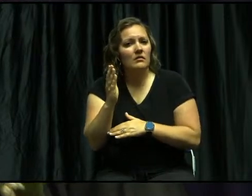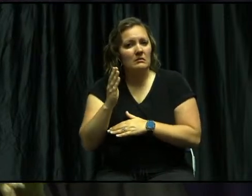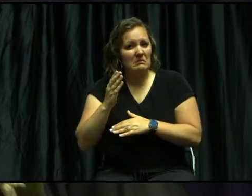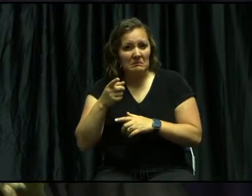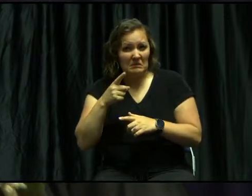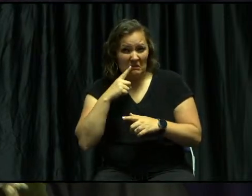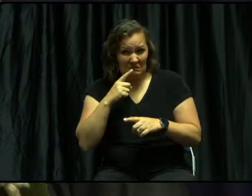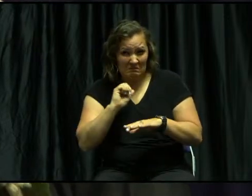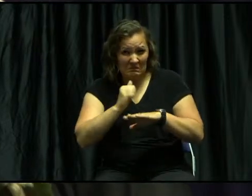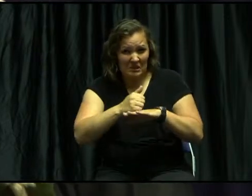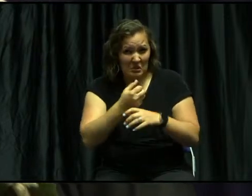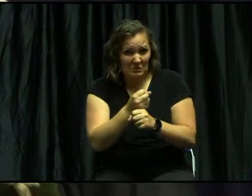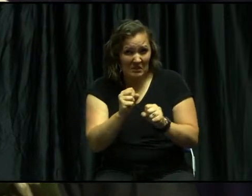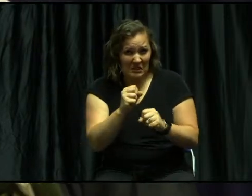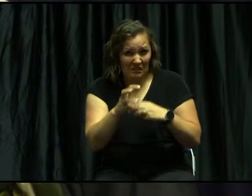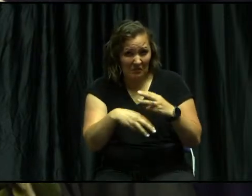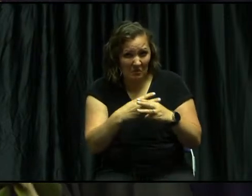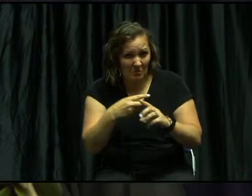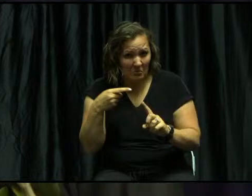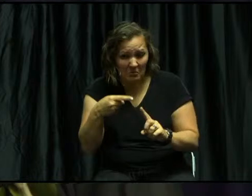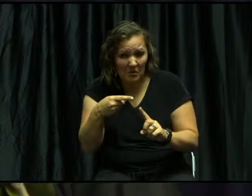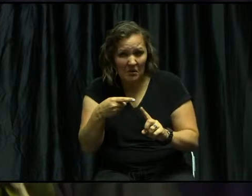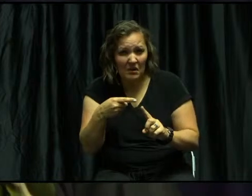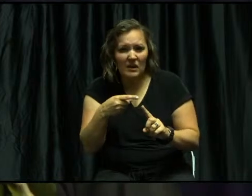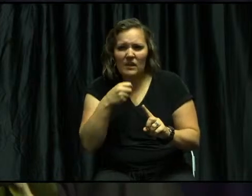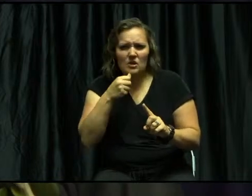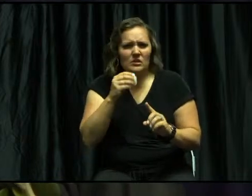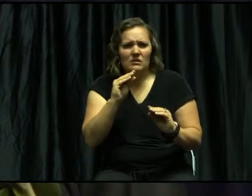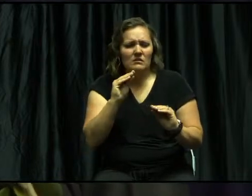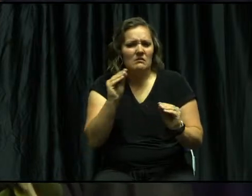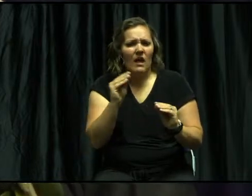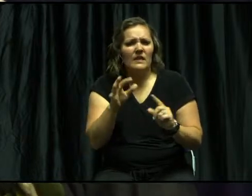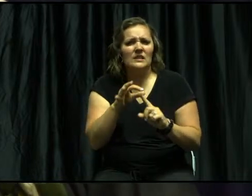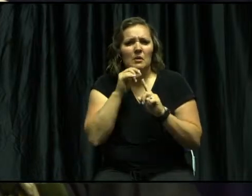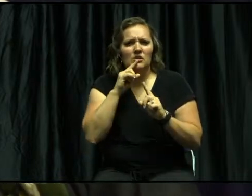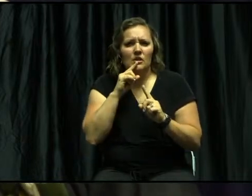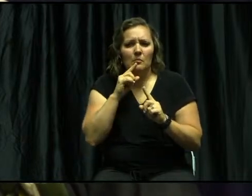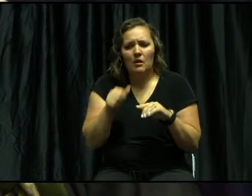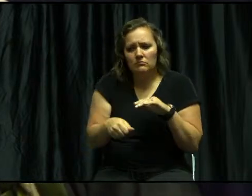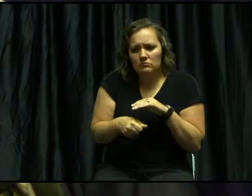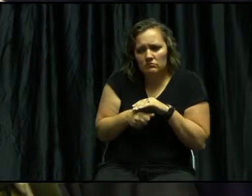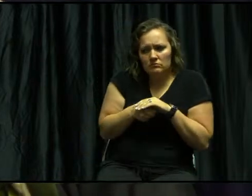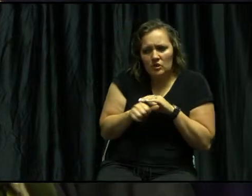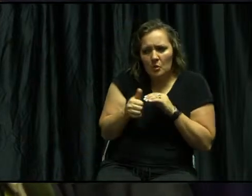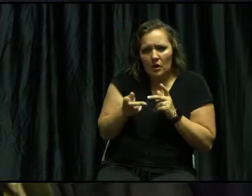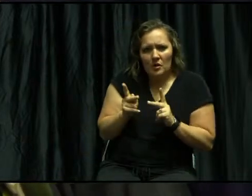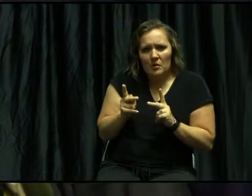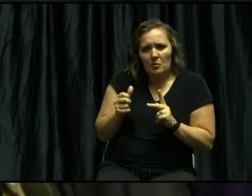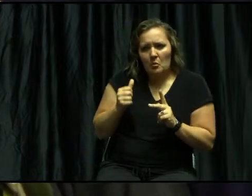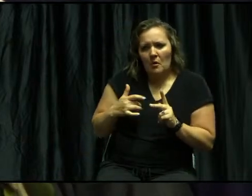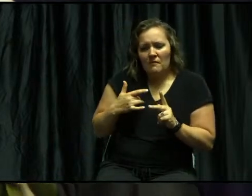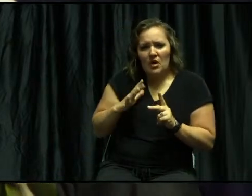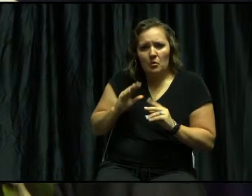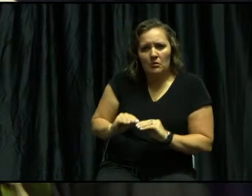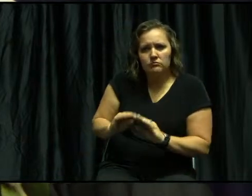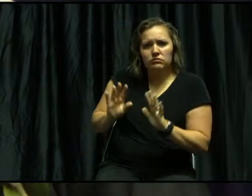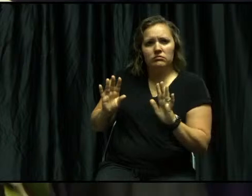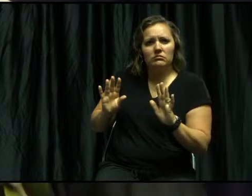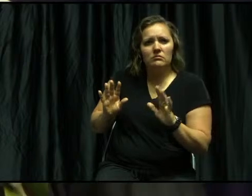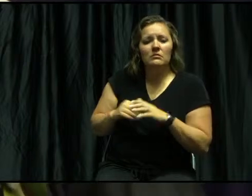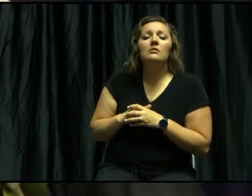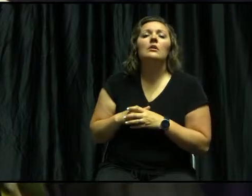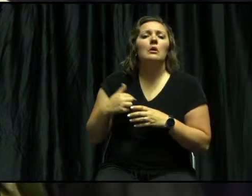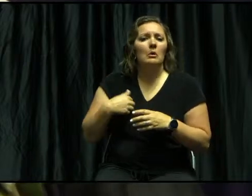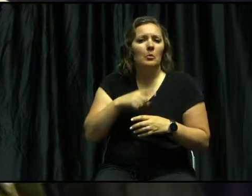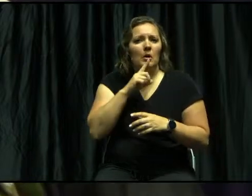world. There is nothing enlightened about shrinking so that other people won't feel insecure around you. We